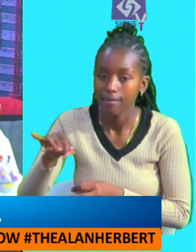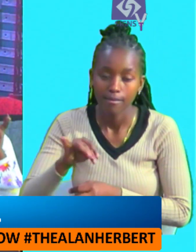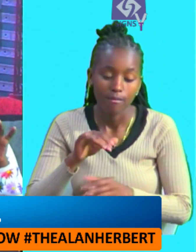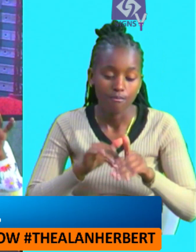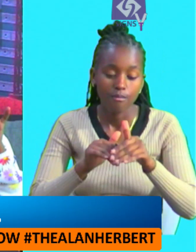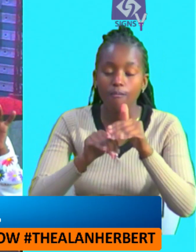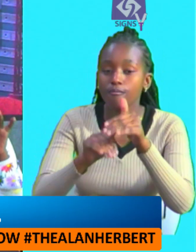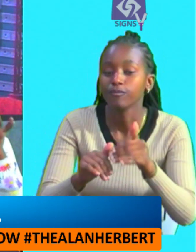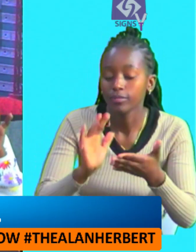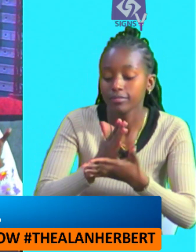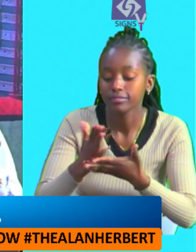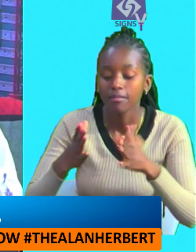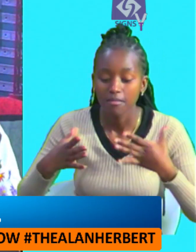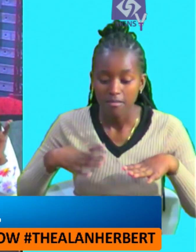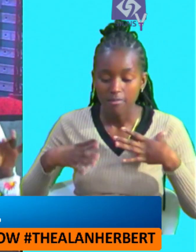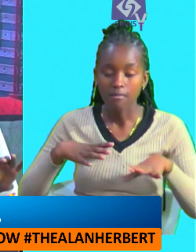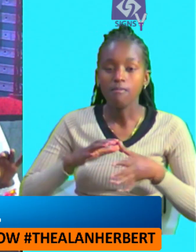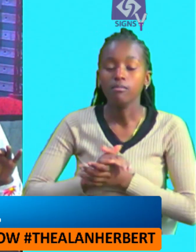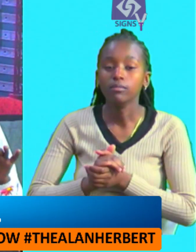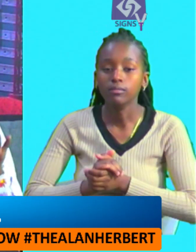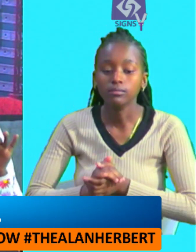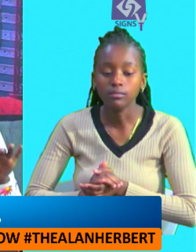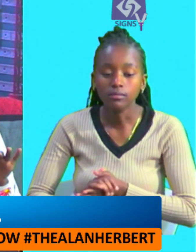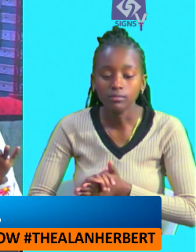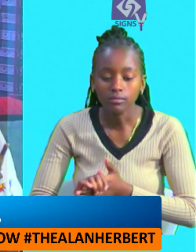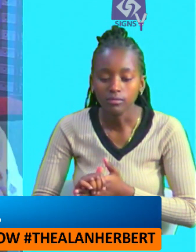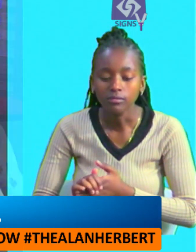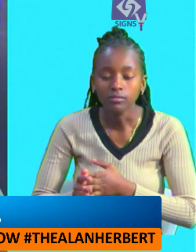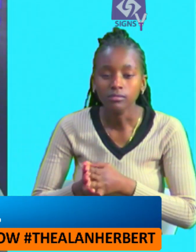Oh. Yeah. It's good to be picky.